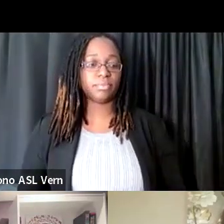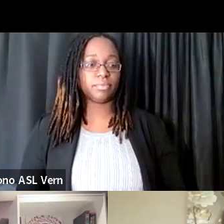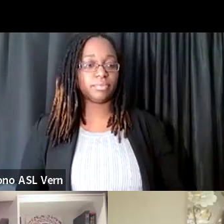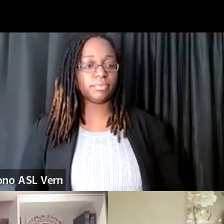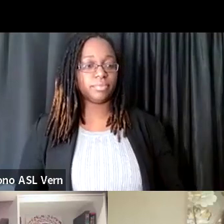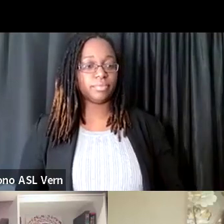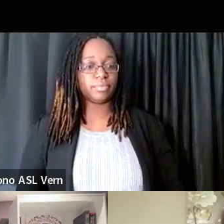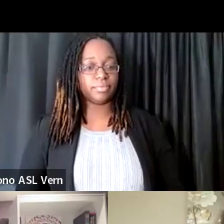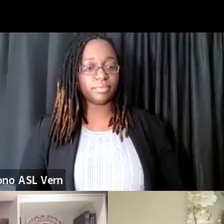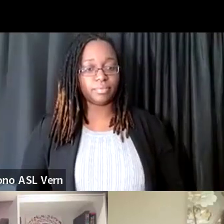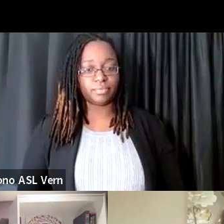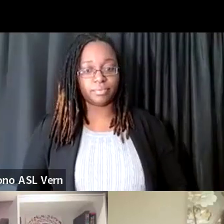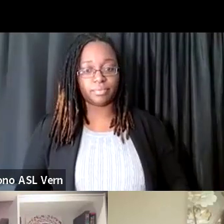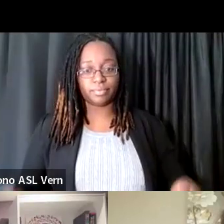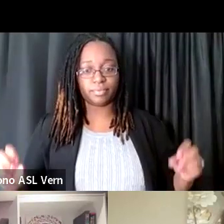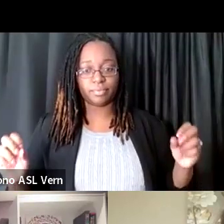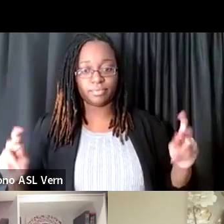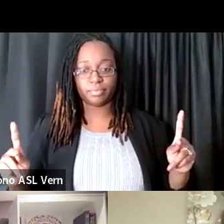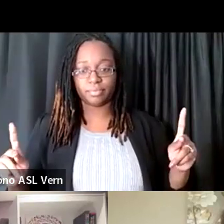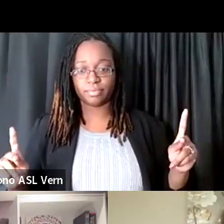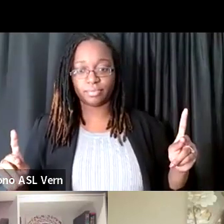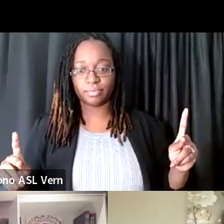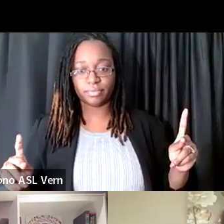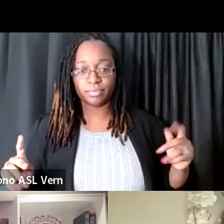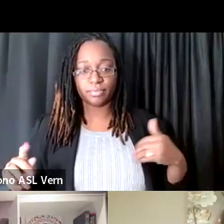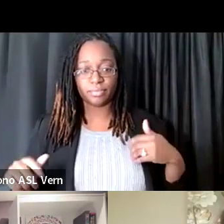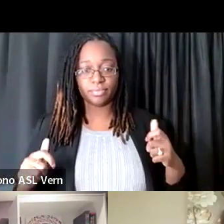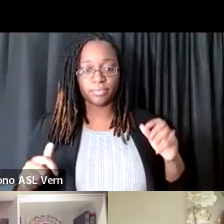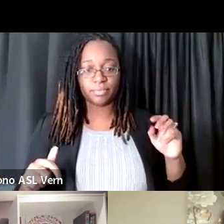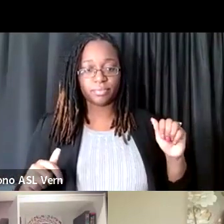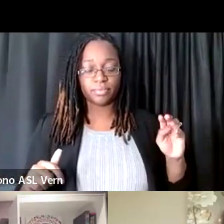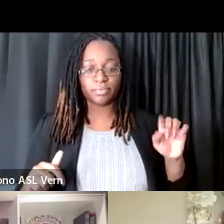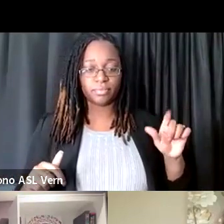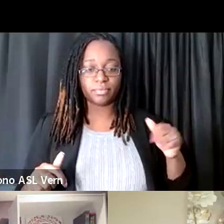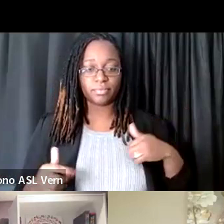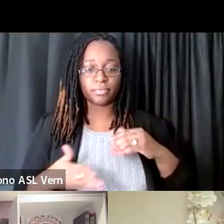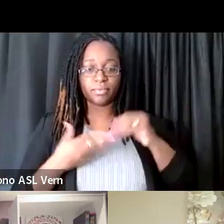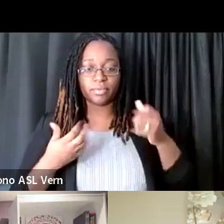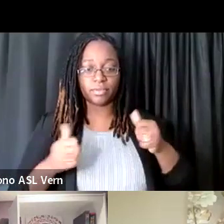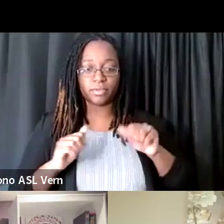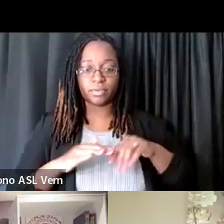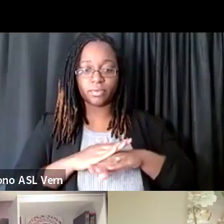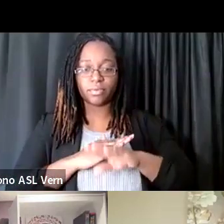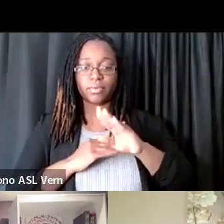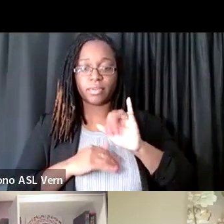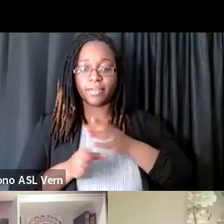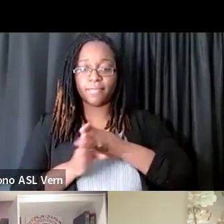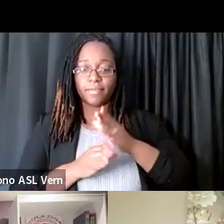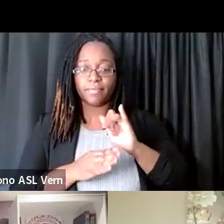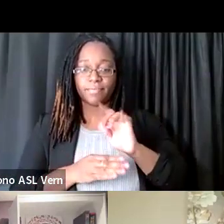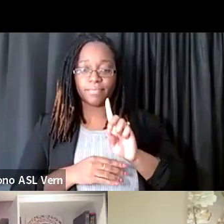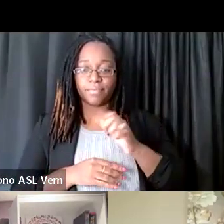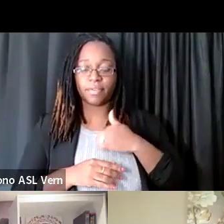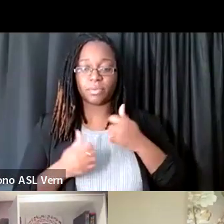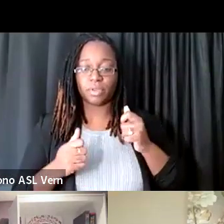Okay, wow. Okay, so we have a big one from Amalia. As a student looking to go into the field of intimacy direction, I've been